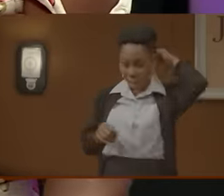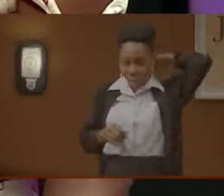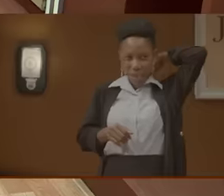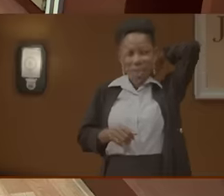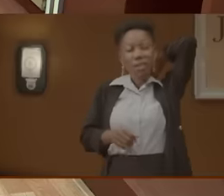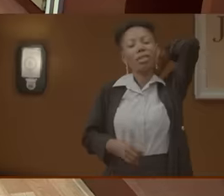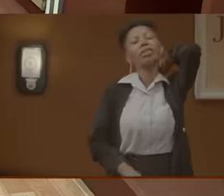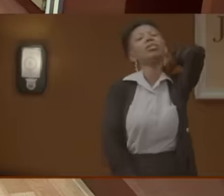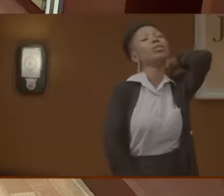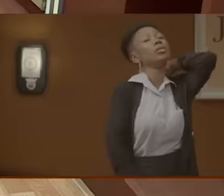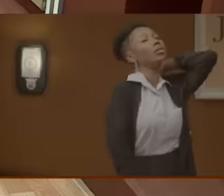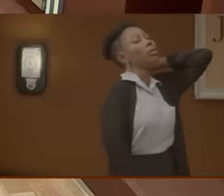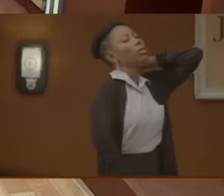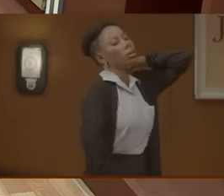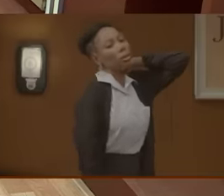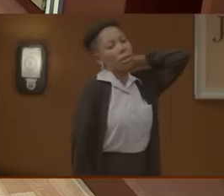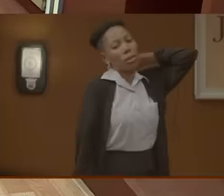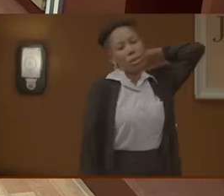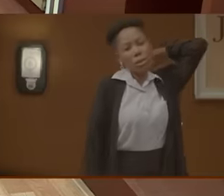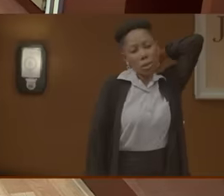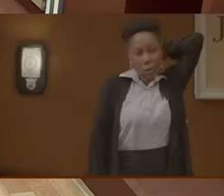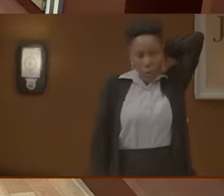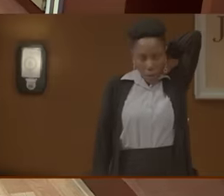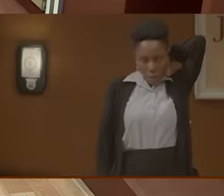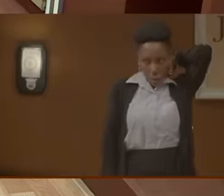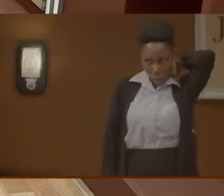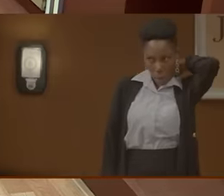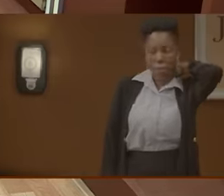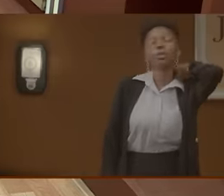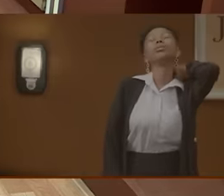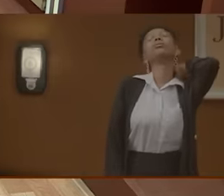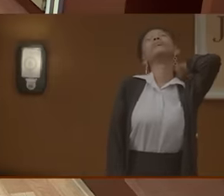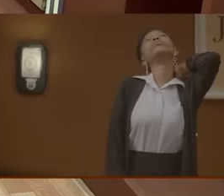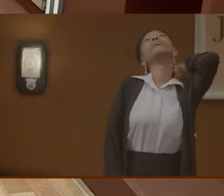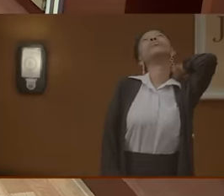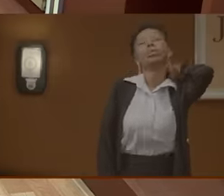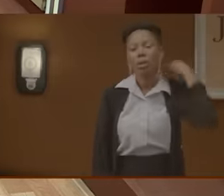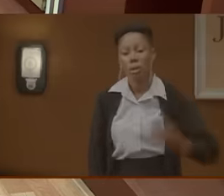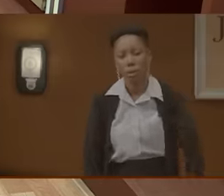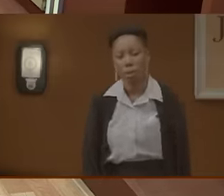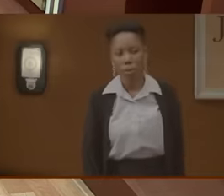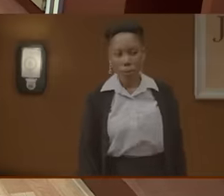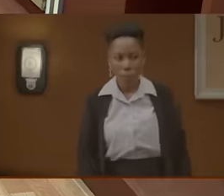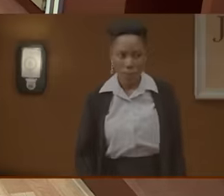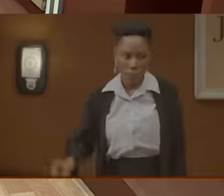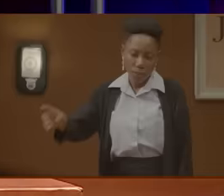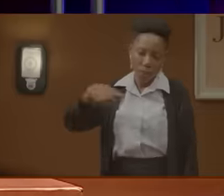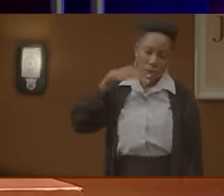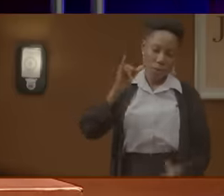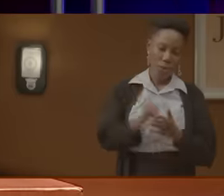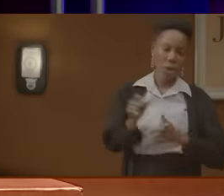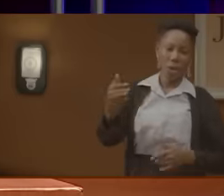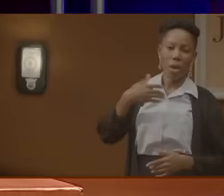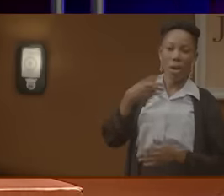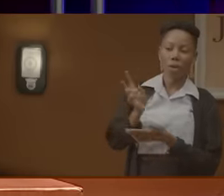Let her show you that video. Now that video, I go show him. Video for what? Show her. Video for what? Video, which video? That is the phone,